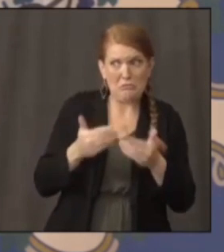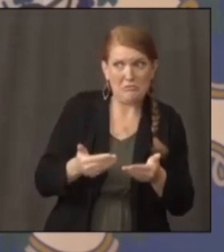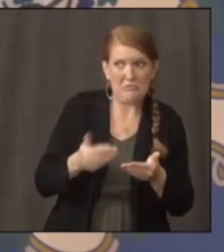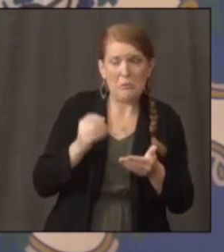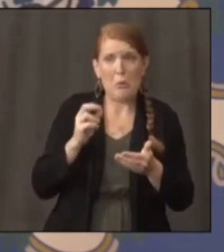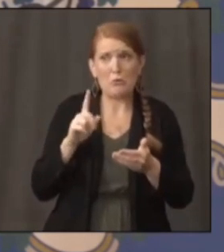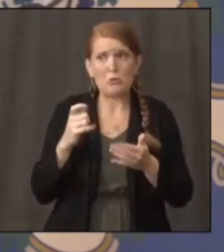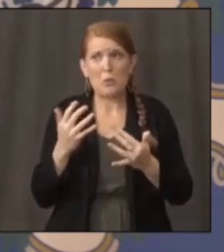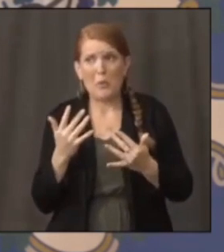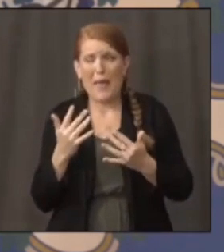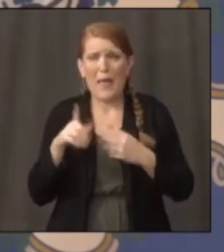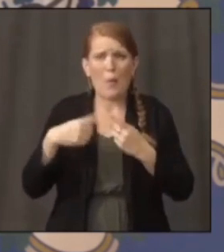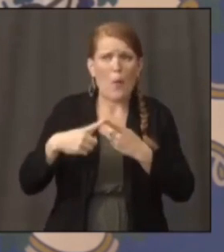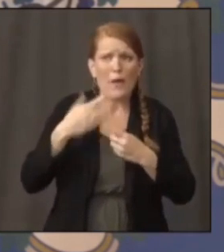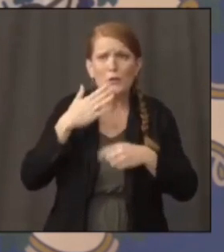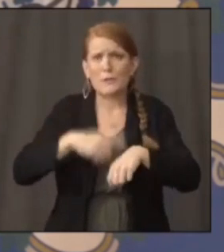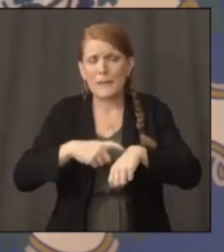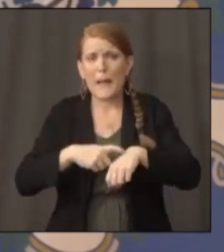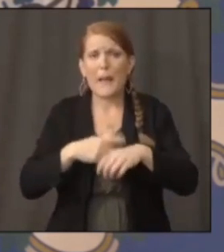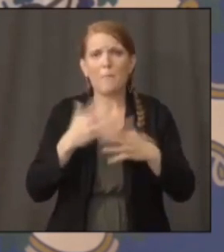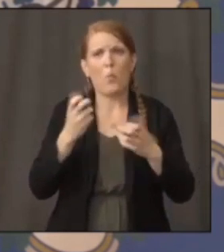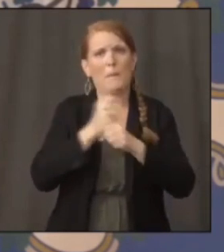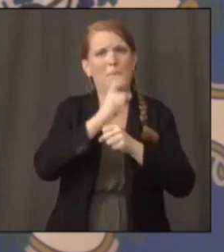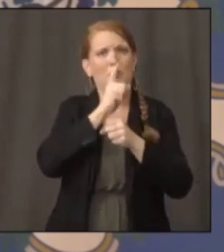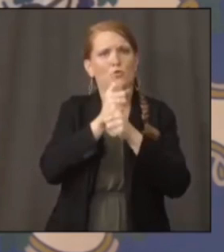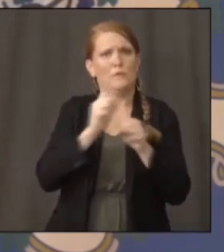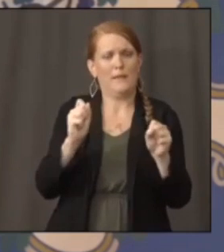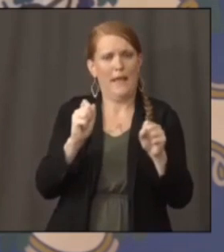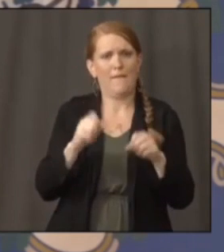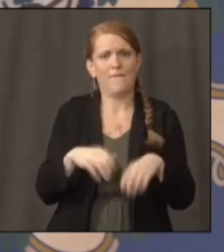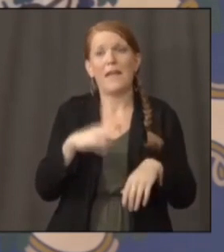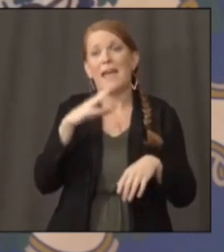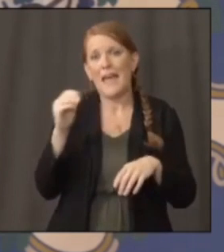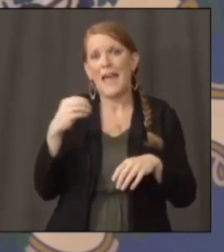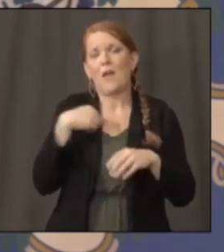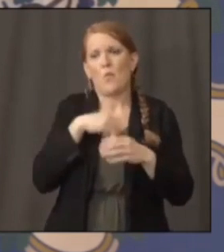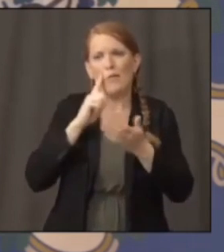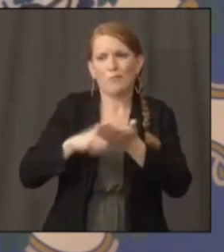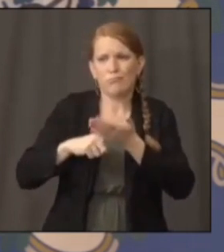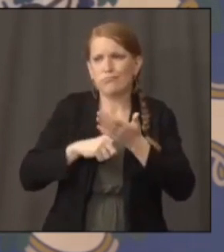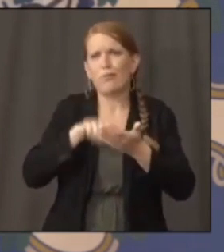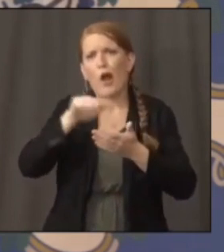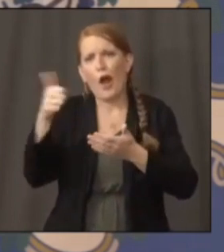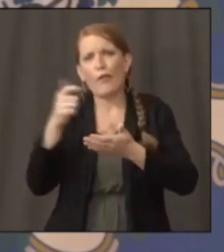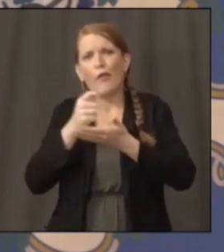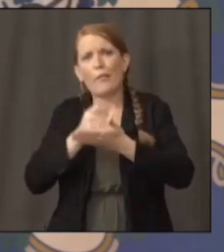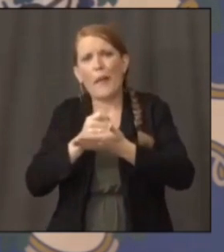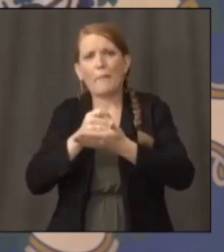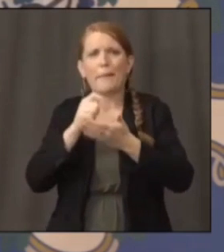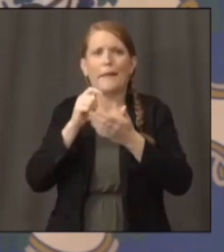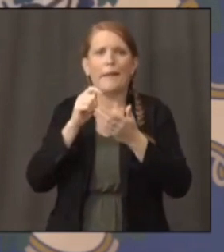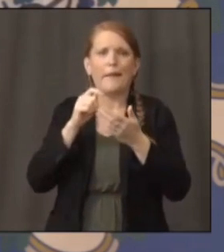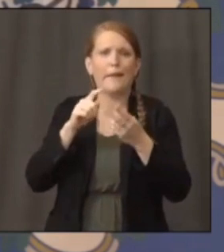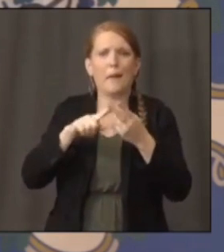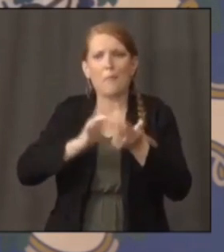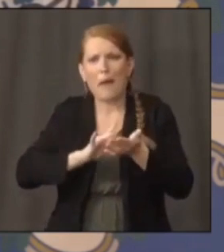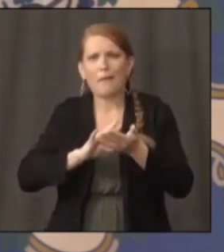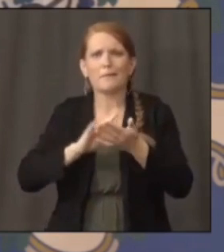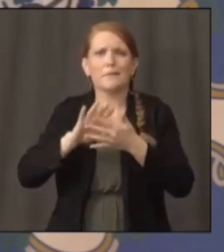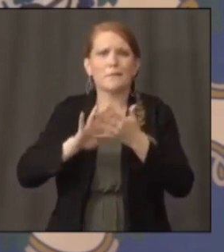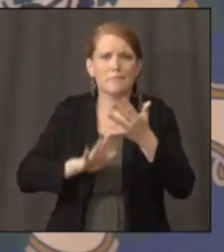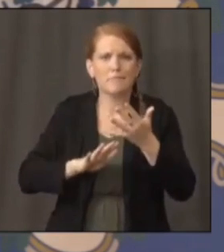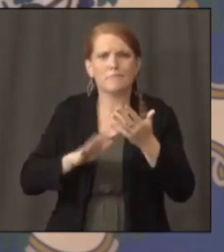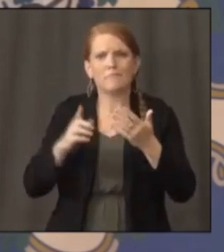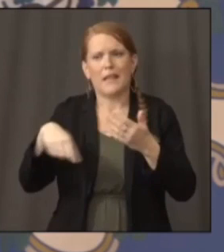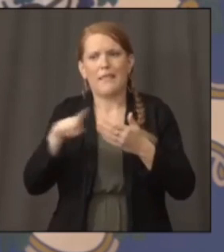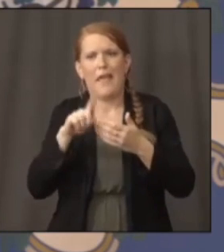safely. And in the meantime, talking about therapies and tests that they're also working on. We'll probably be able to talk about that more publicly on Tuesday at our next